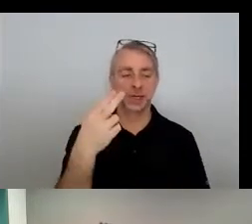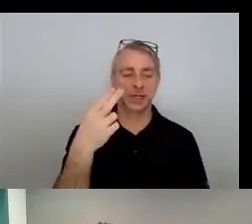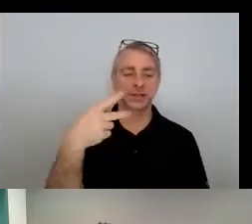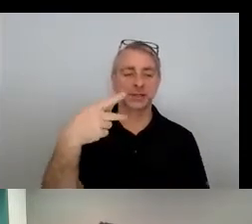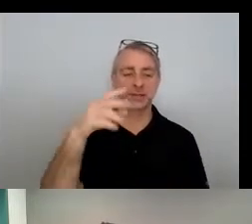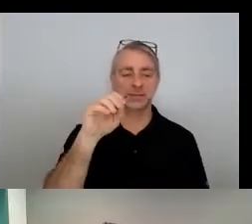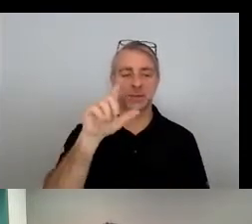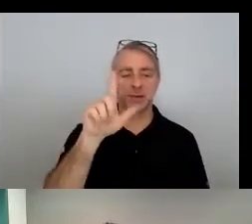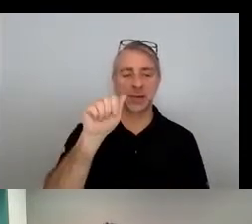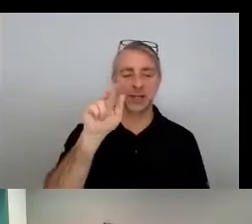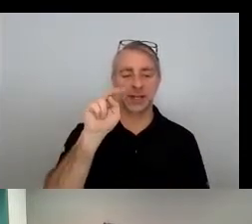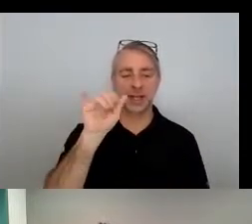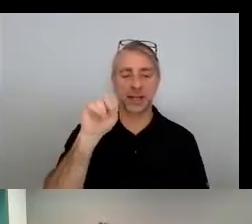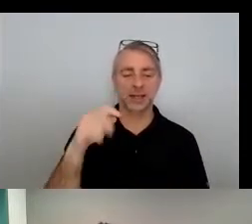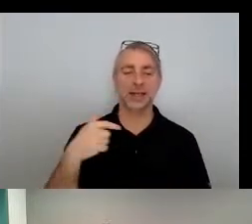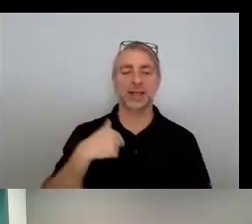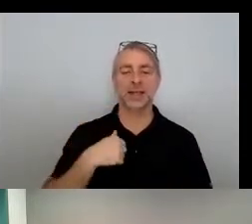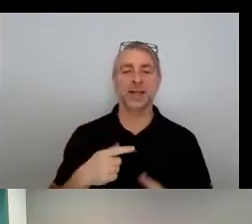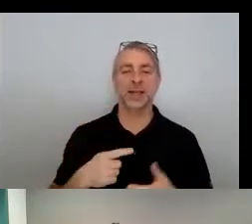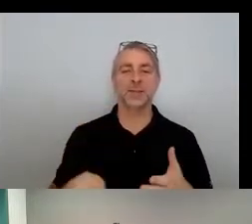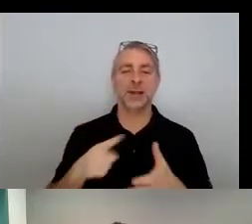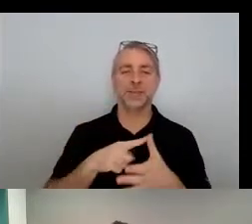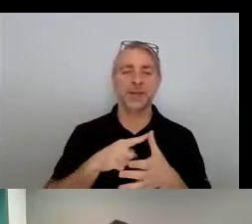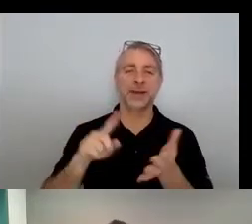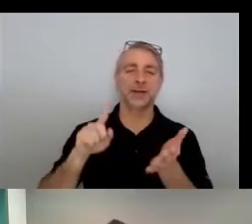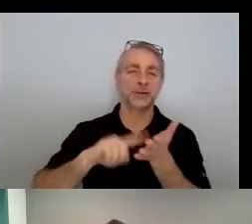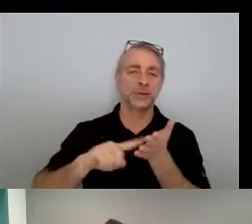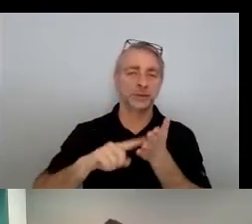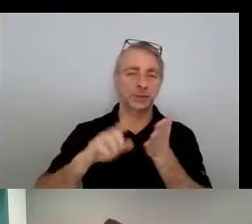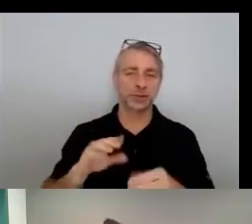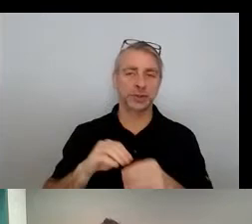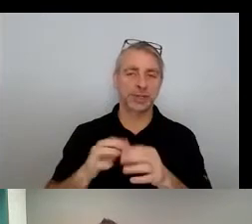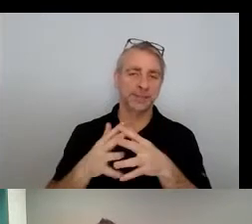researcher at the American Institutes for Research.